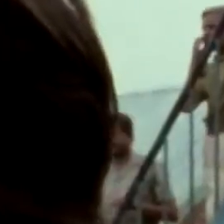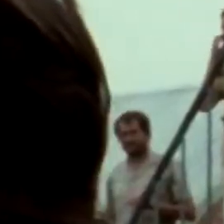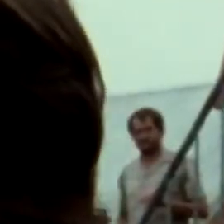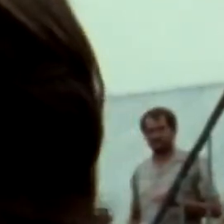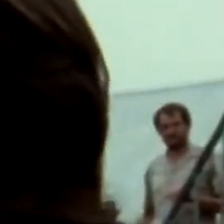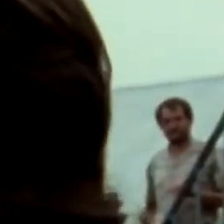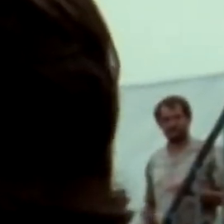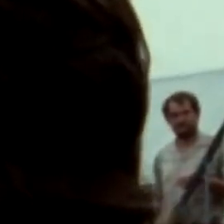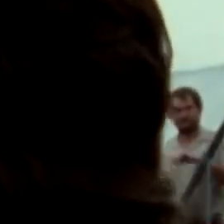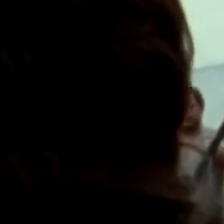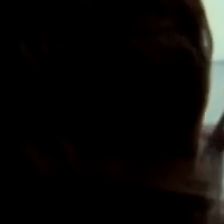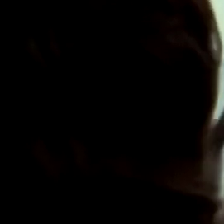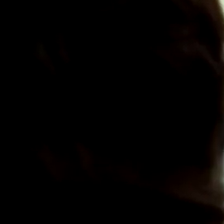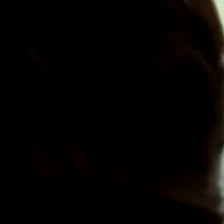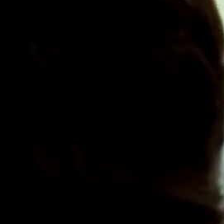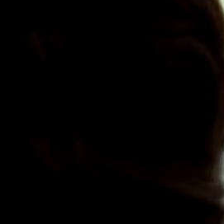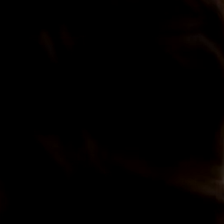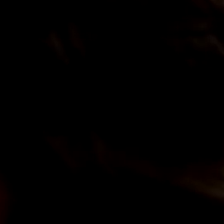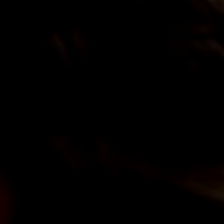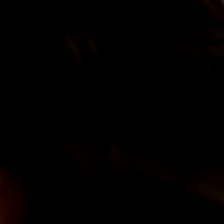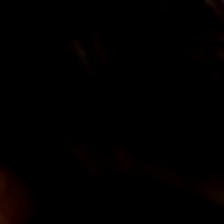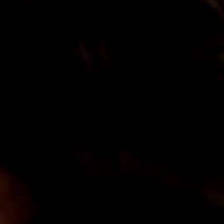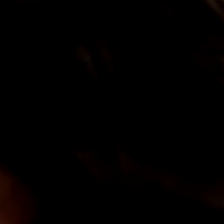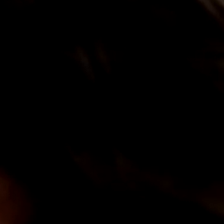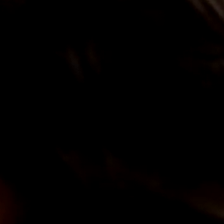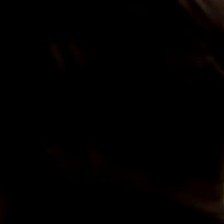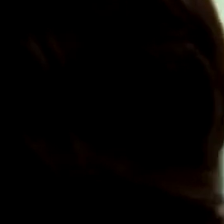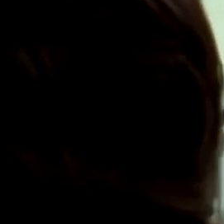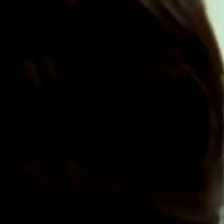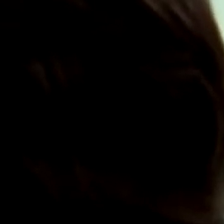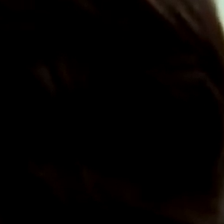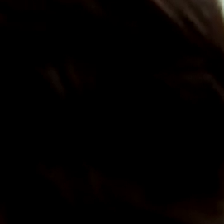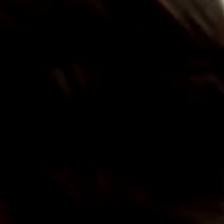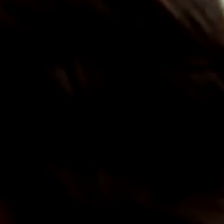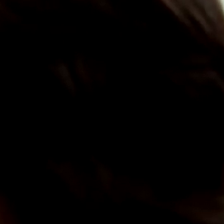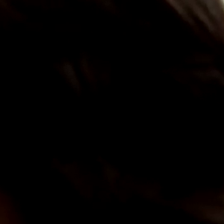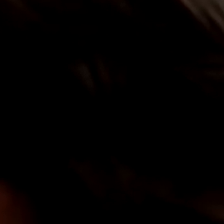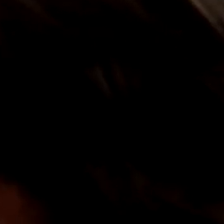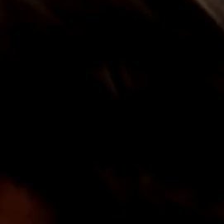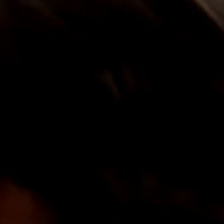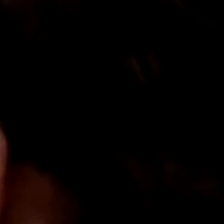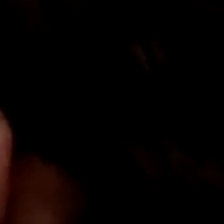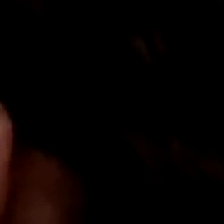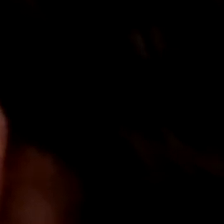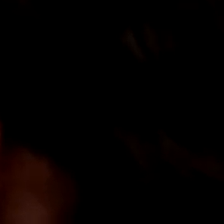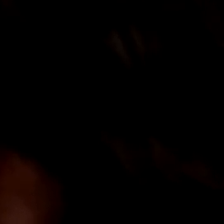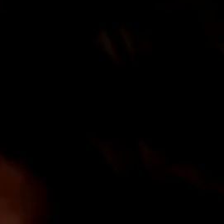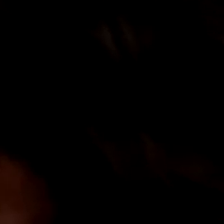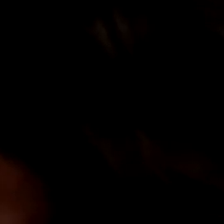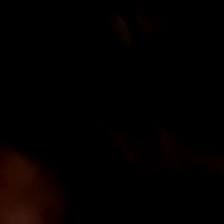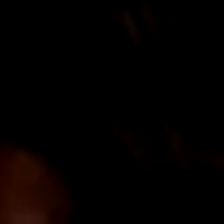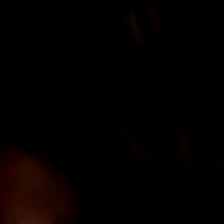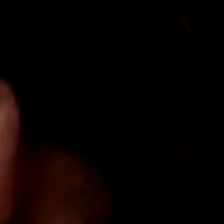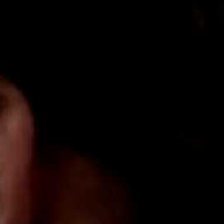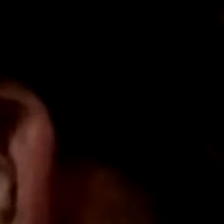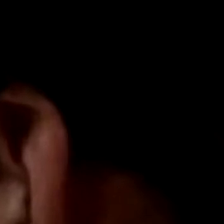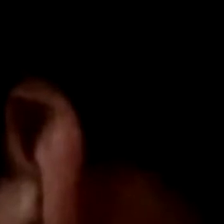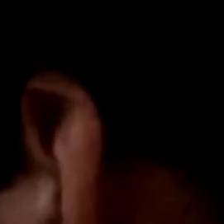people, I don't mind whether it's a woman or not, be cheeky with me. You understand? This is my country, this is my place. This is my